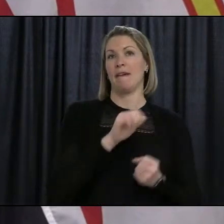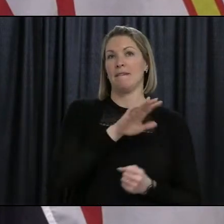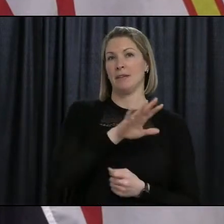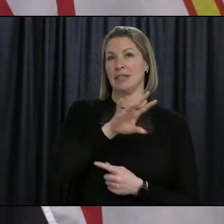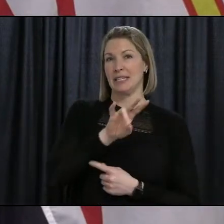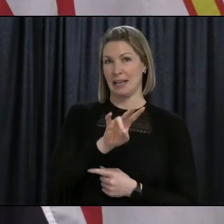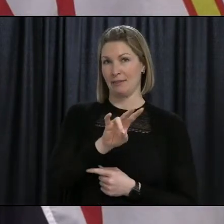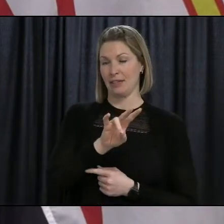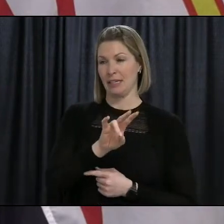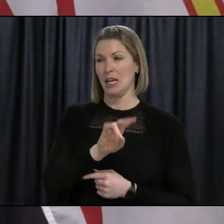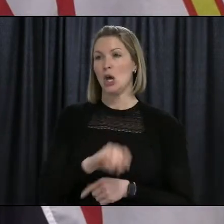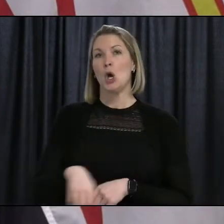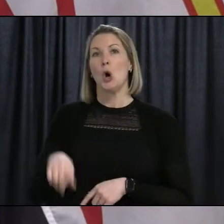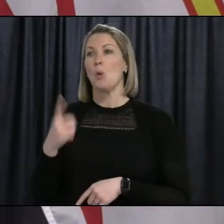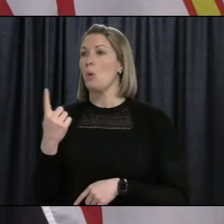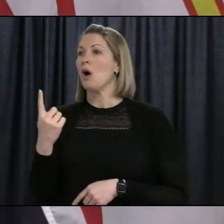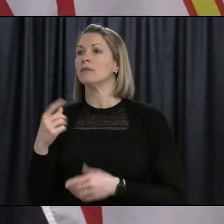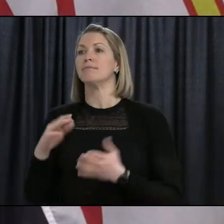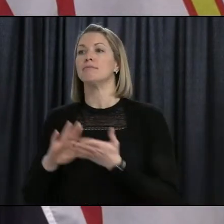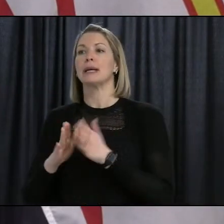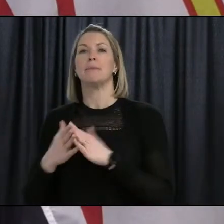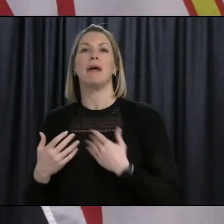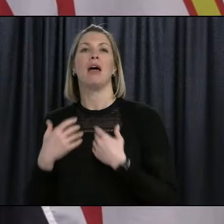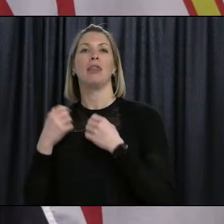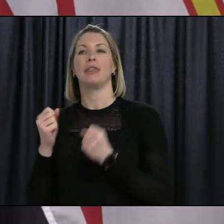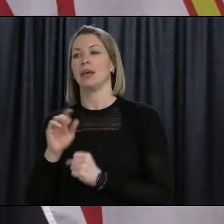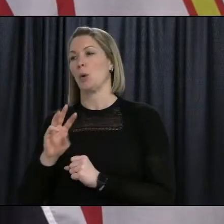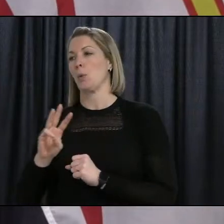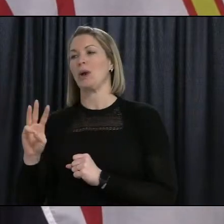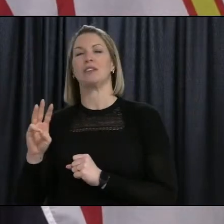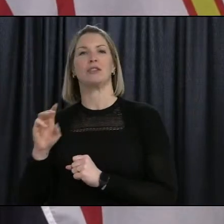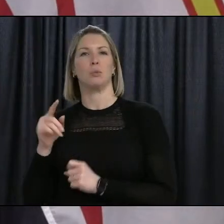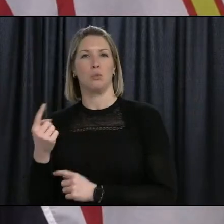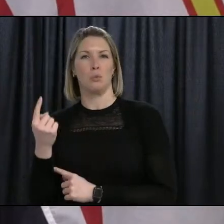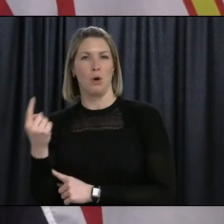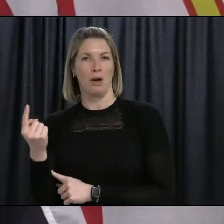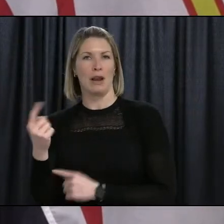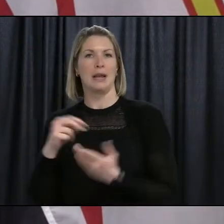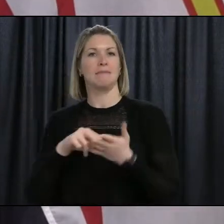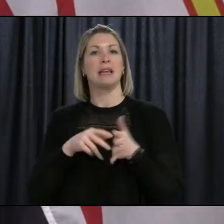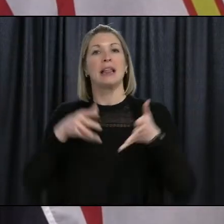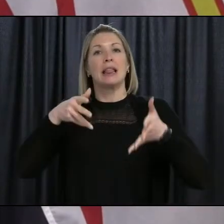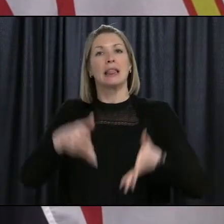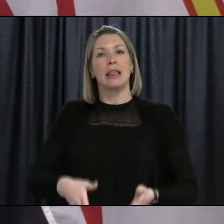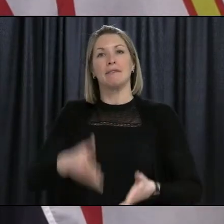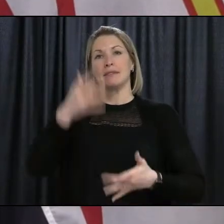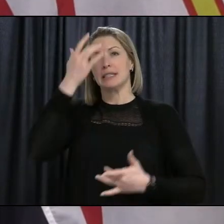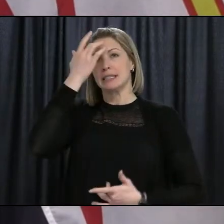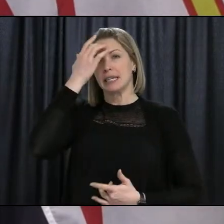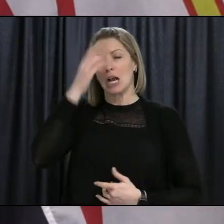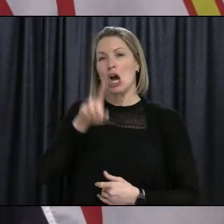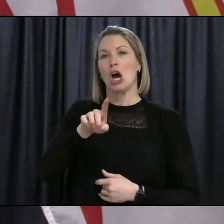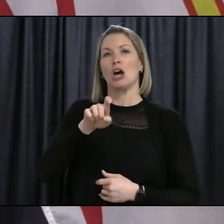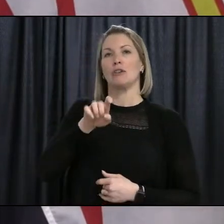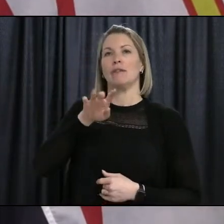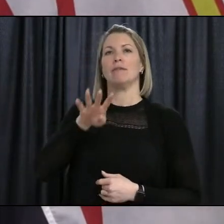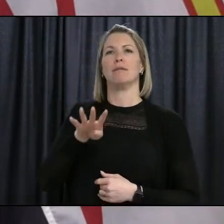in Western Health, leaving 149 active cases in the province. 9 people are in hospital due to